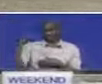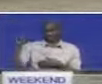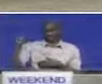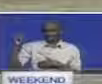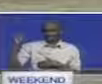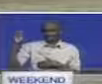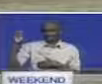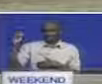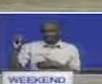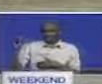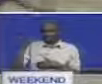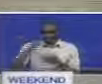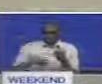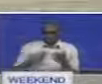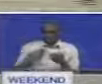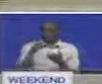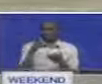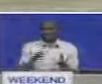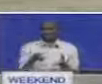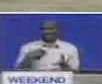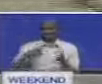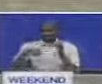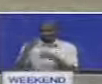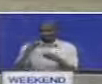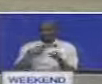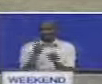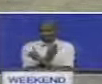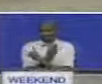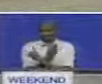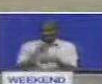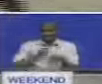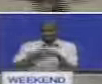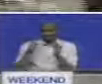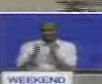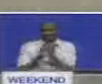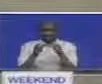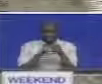have only lost one match this season, claimed the victory with 5 points different after a 17-22